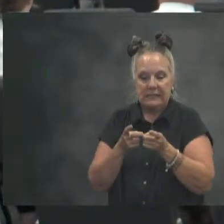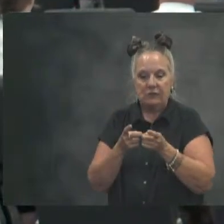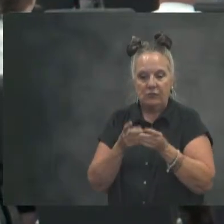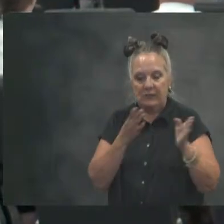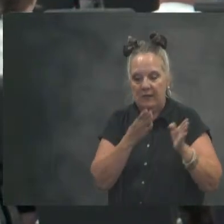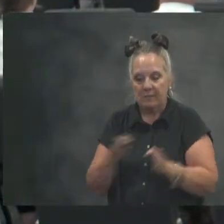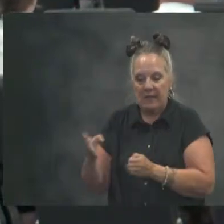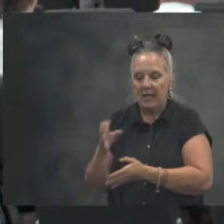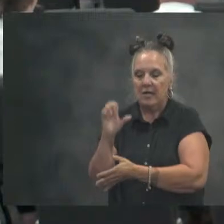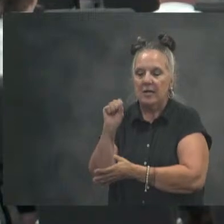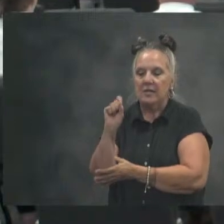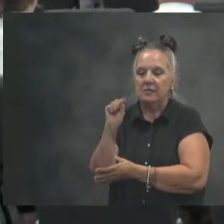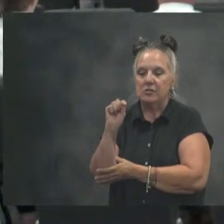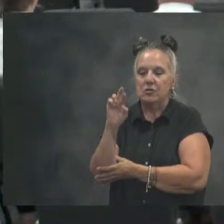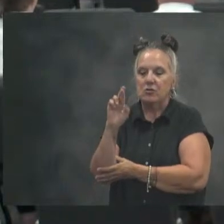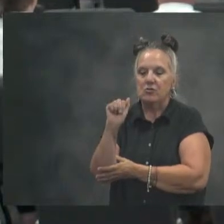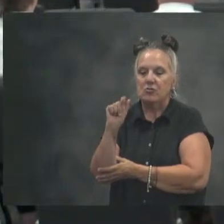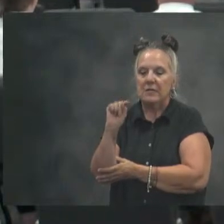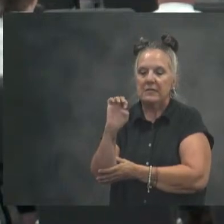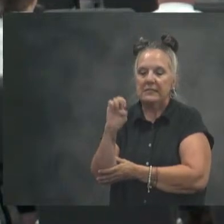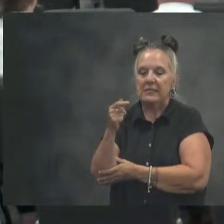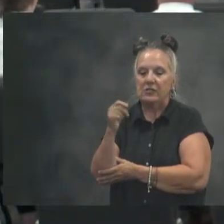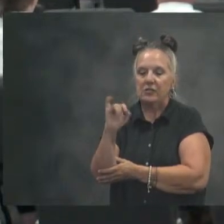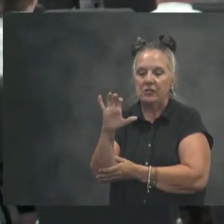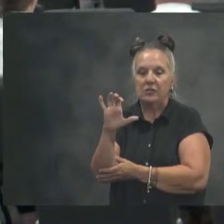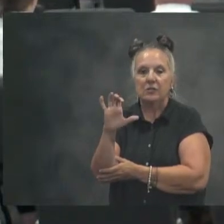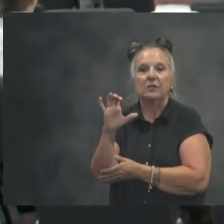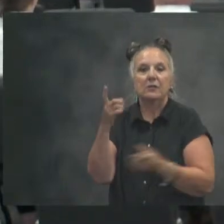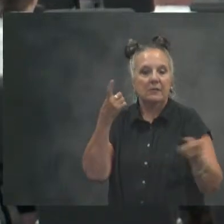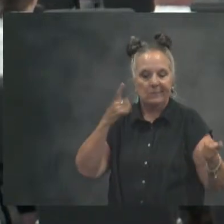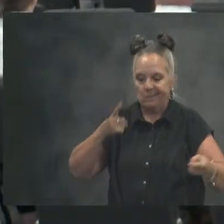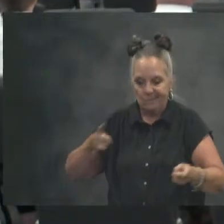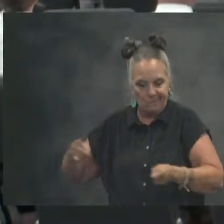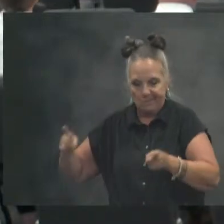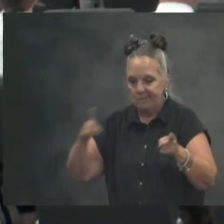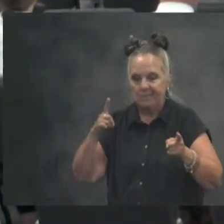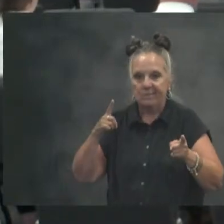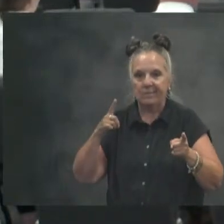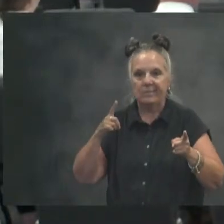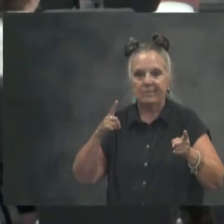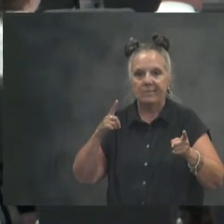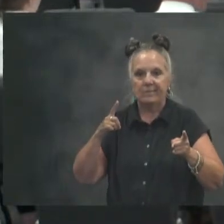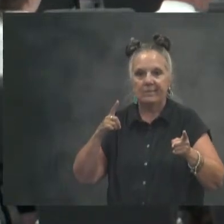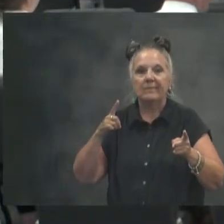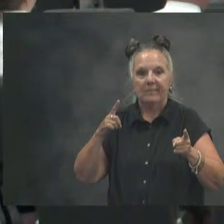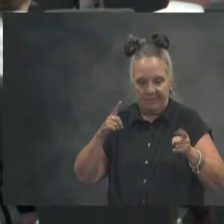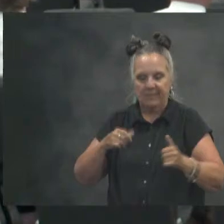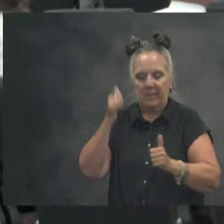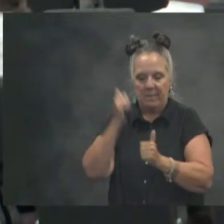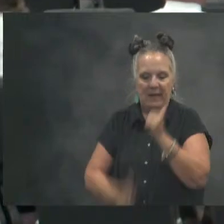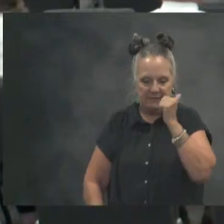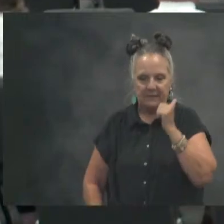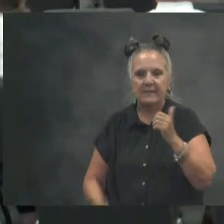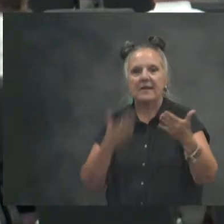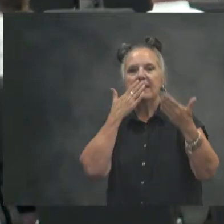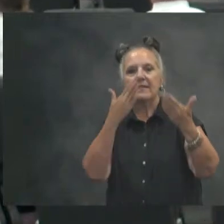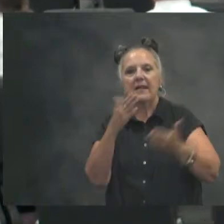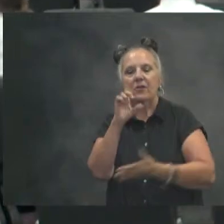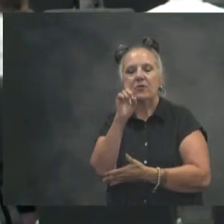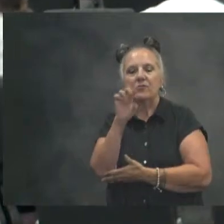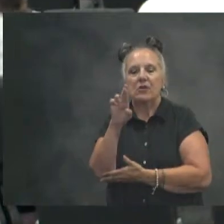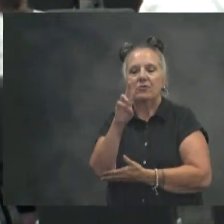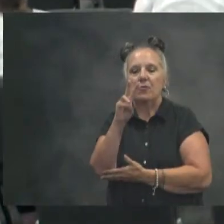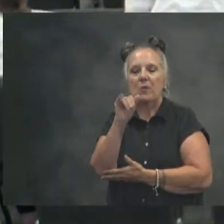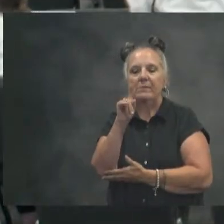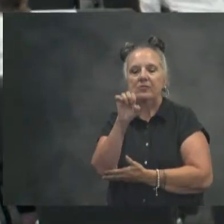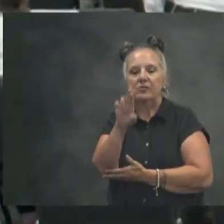favor? All right, we have a unanimous vote, and the student member concurs. Thank you, Dr. Webster. Thank you.